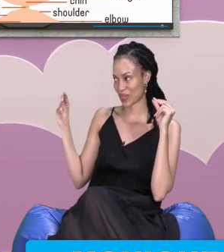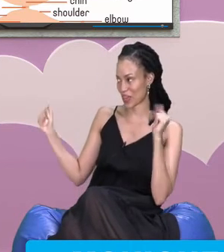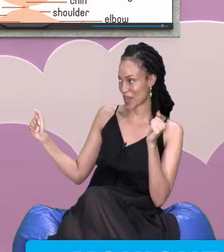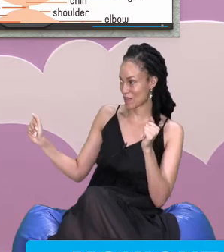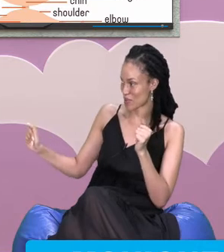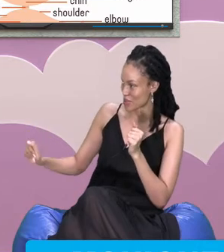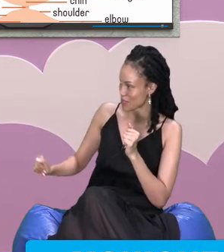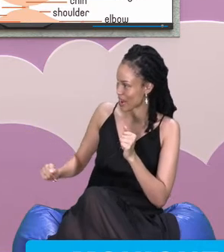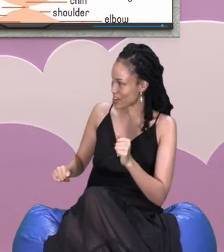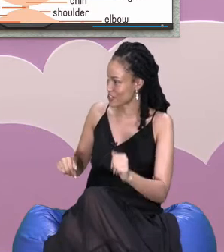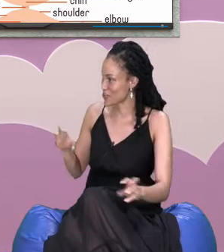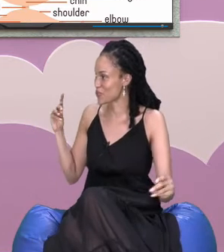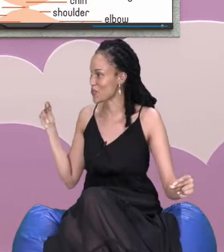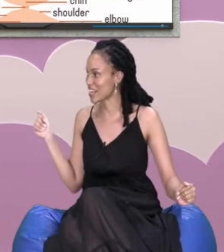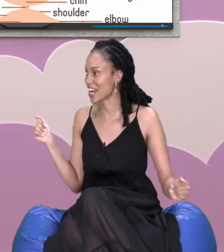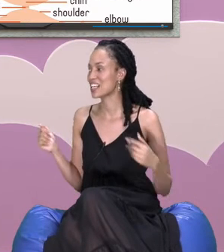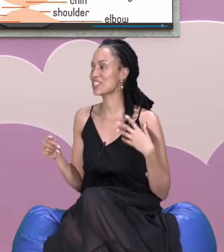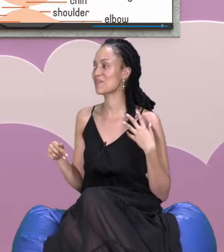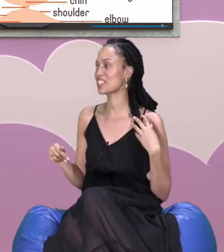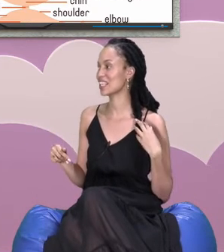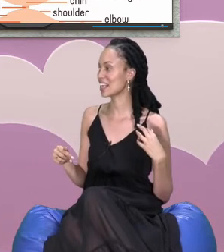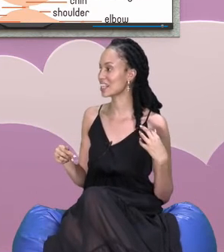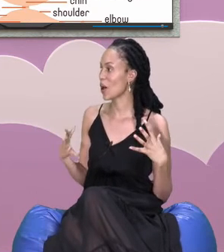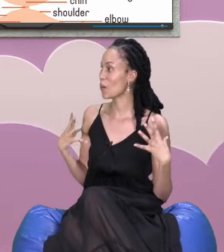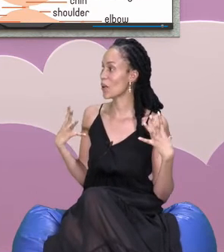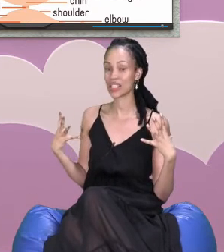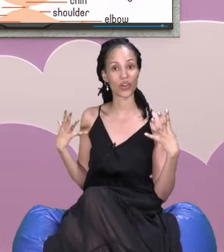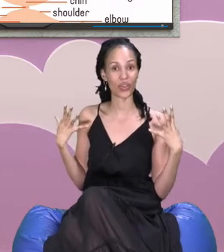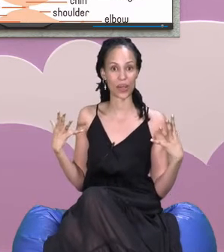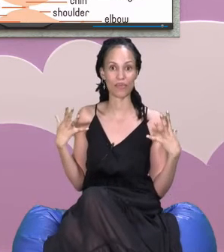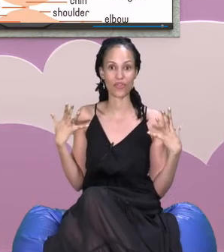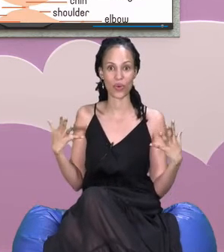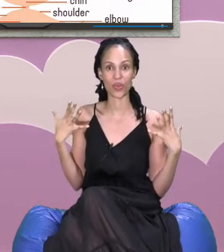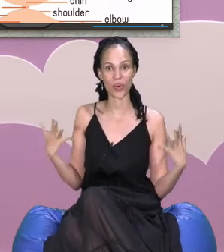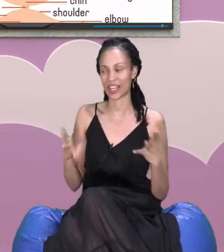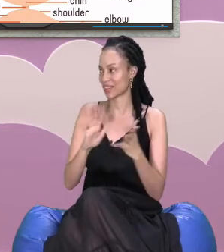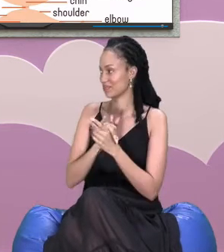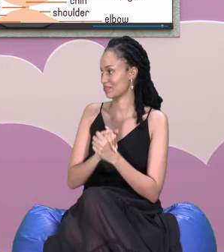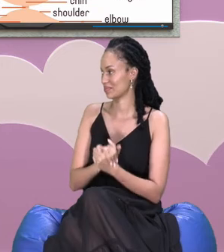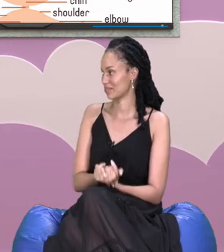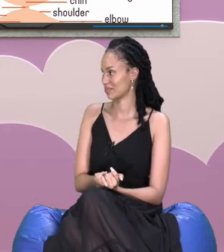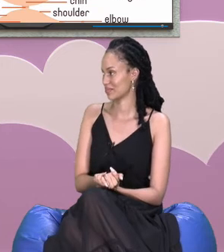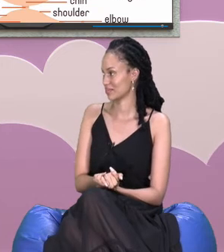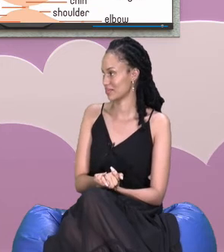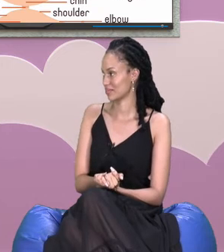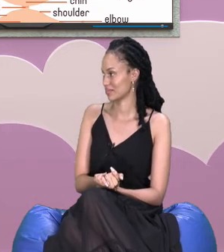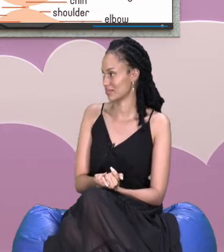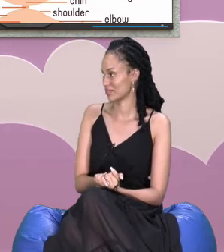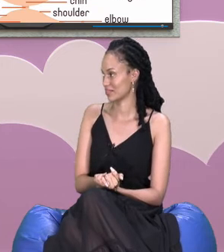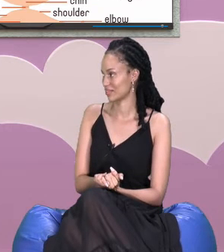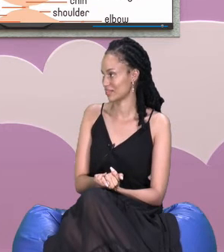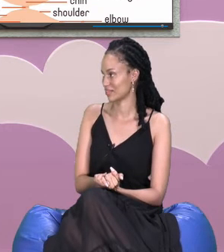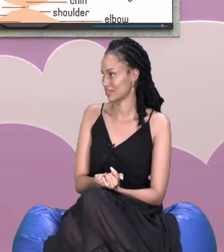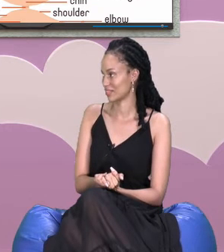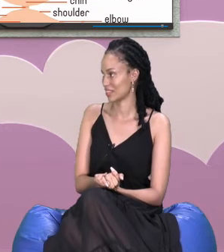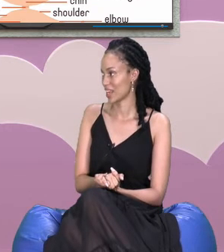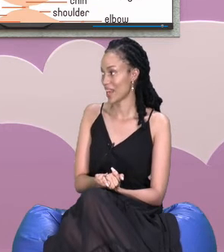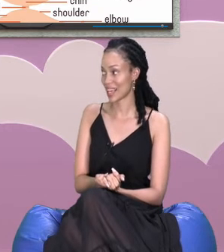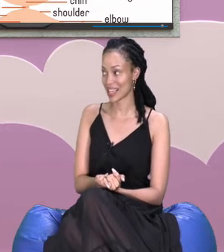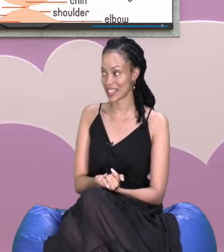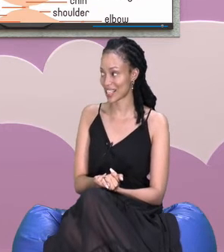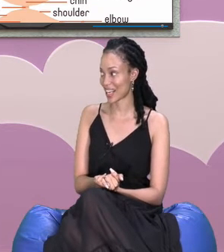new theme with a brand new week. So Micheline, what is our theme for the week? The theme is still the